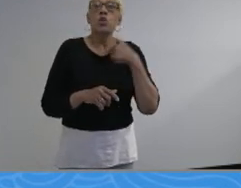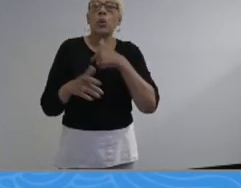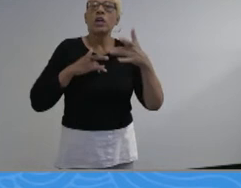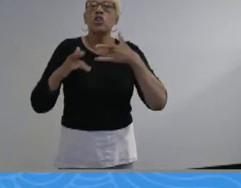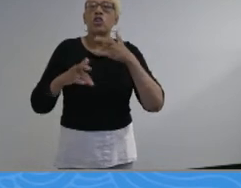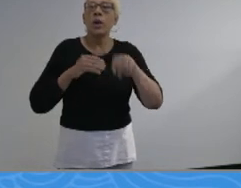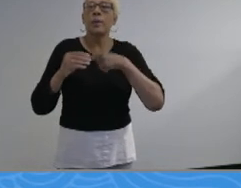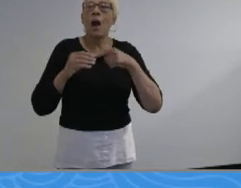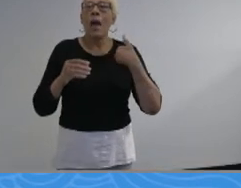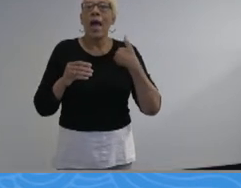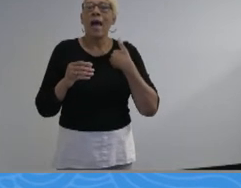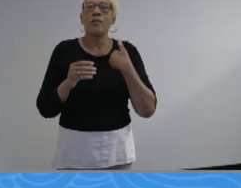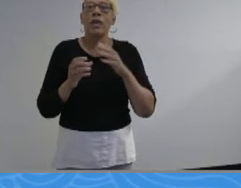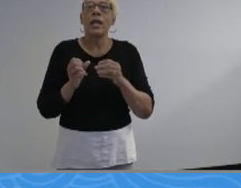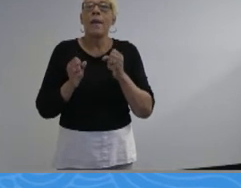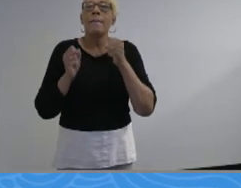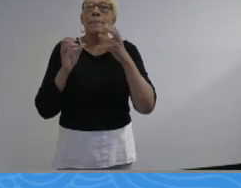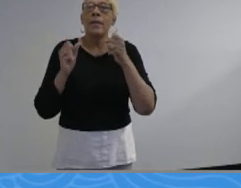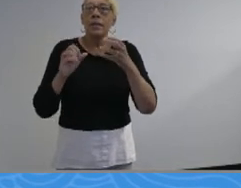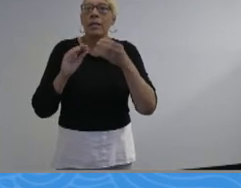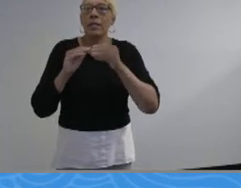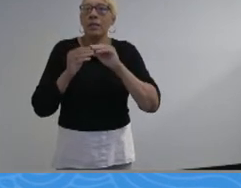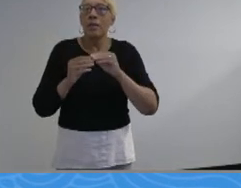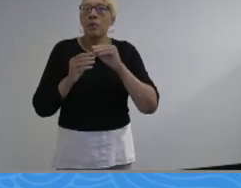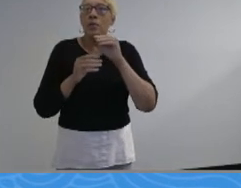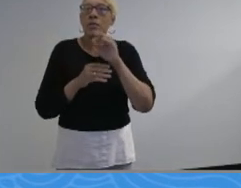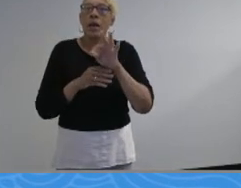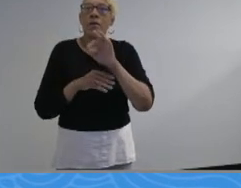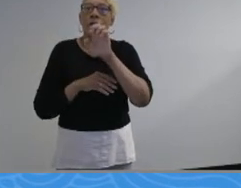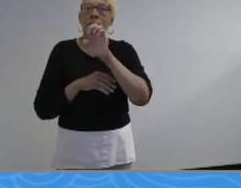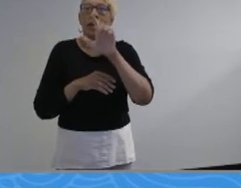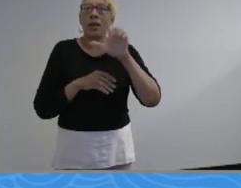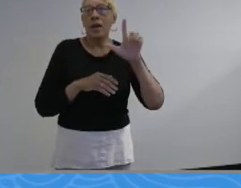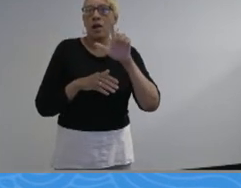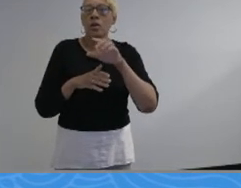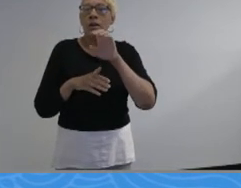a growing number of long-term English learners, or LTELs,